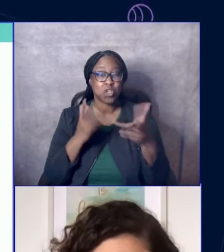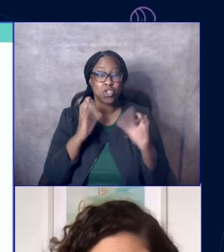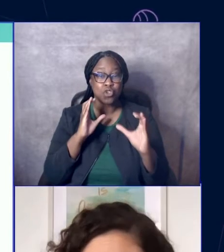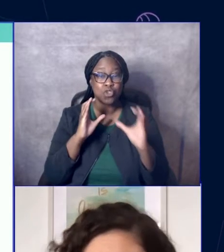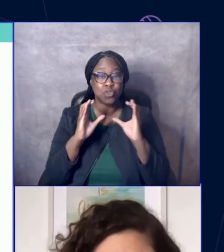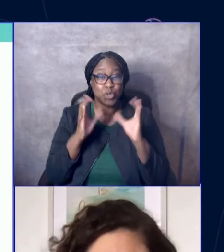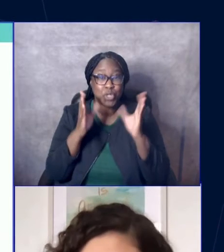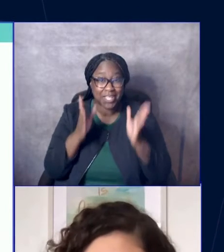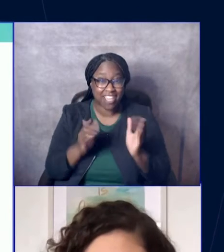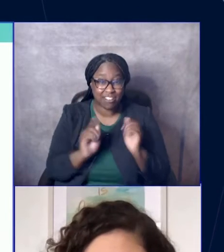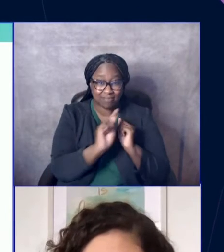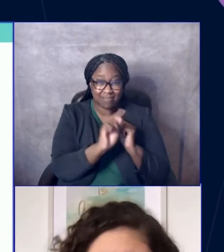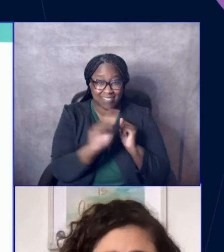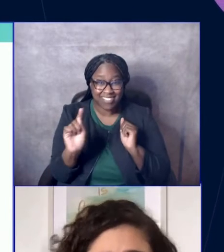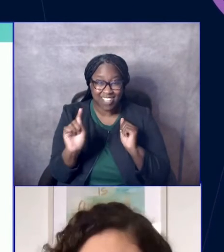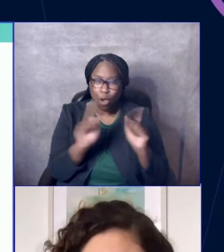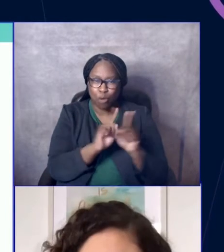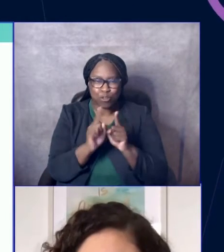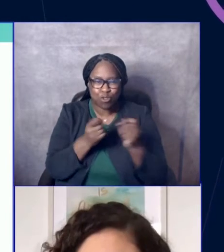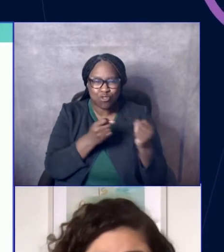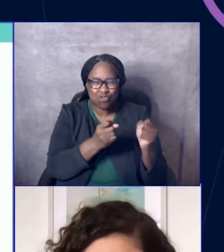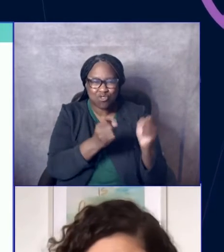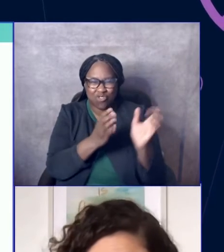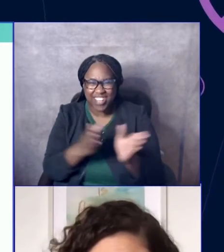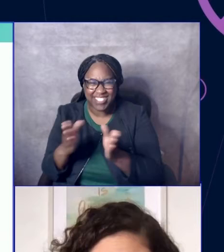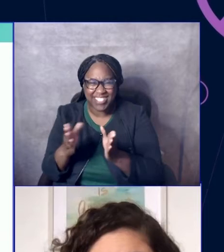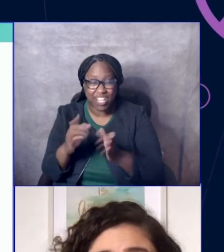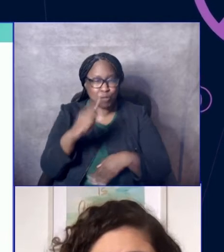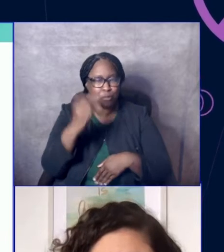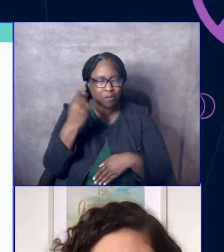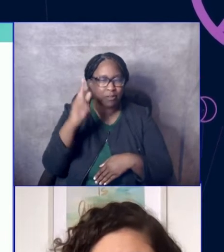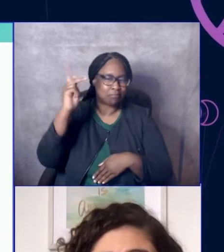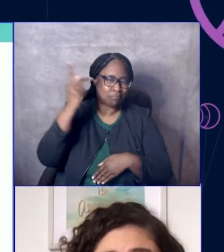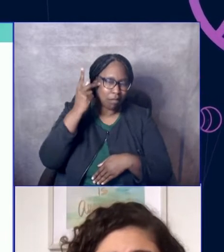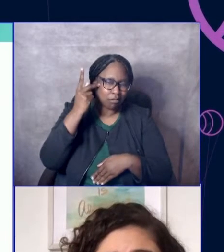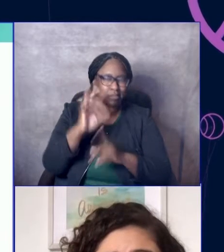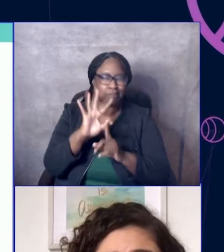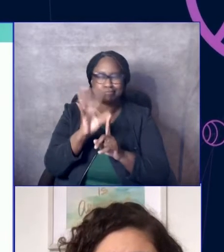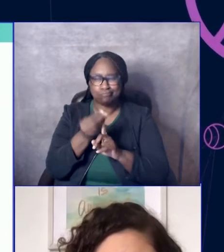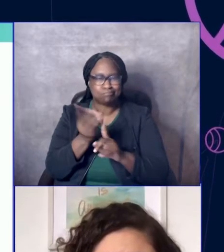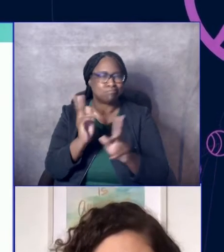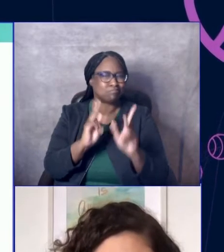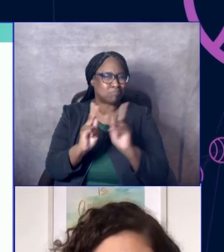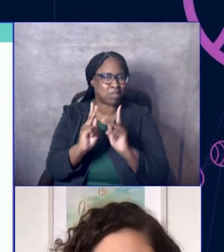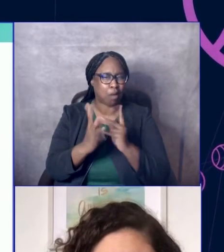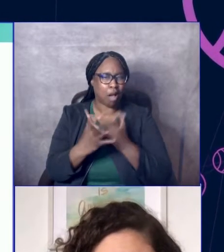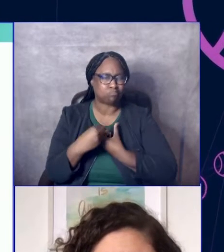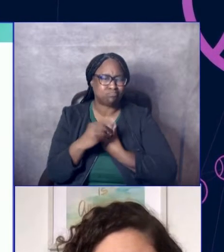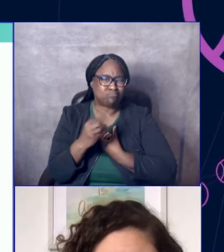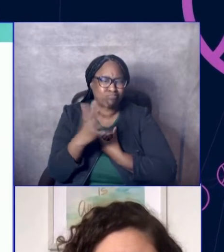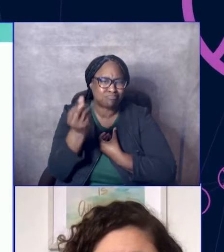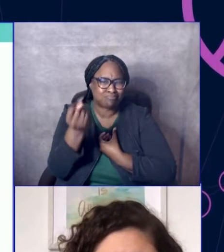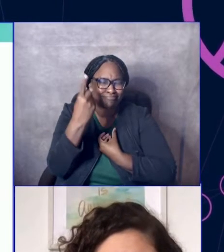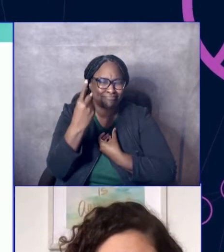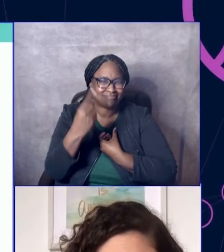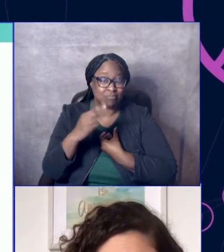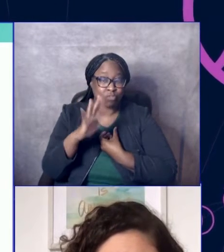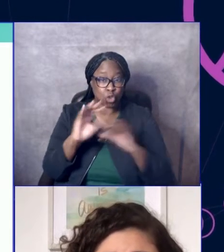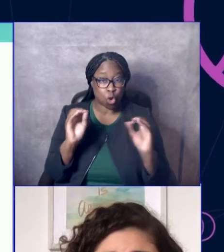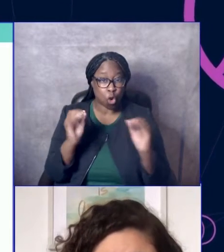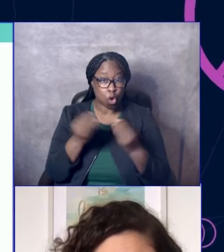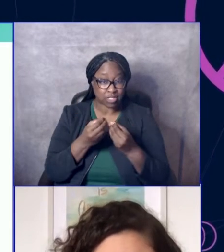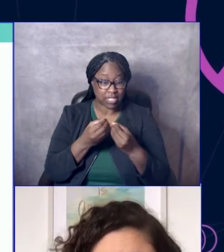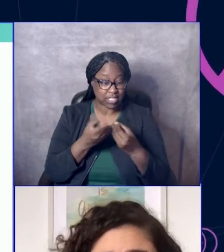comms, you get politics, you get culture, you get people. So again, make sure in your organization, you're not keeping